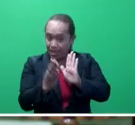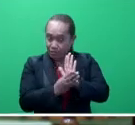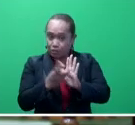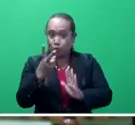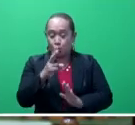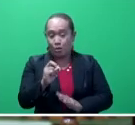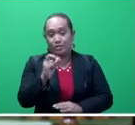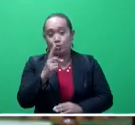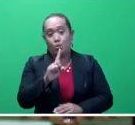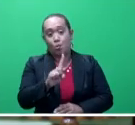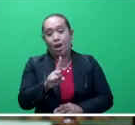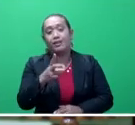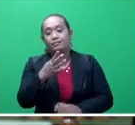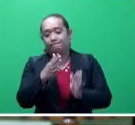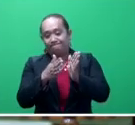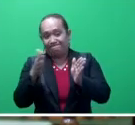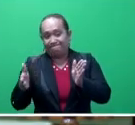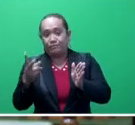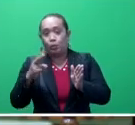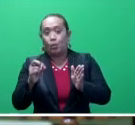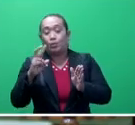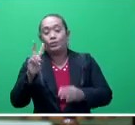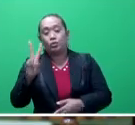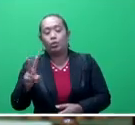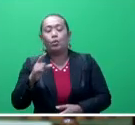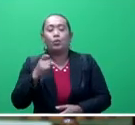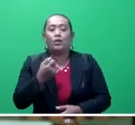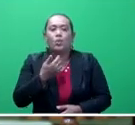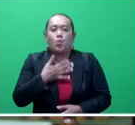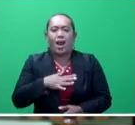2021-2022 budget, we are making a total expenditure